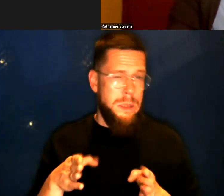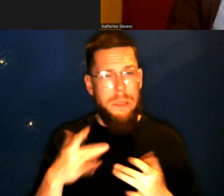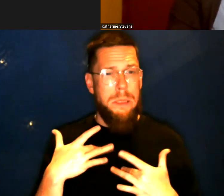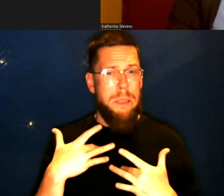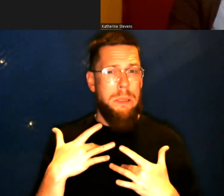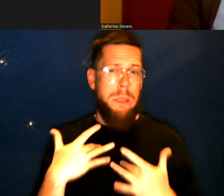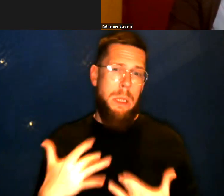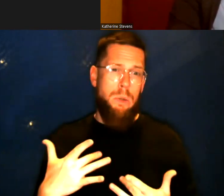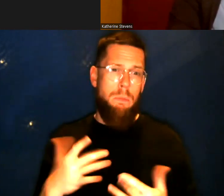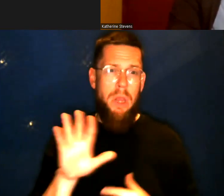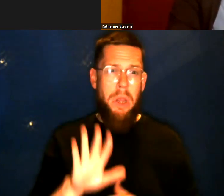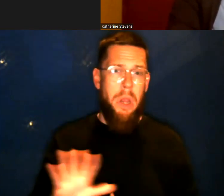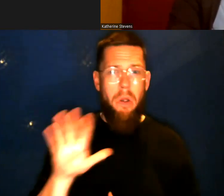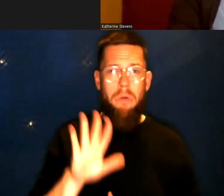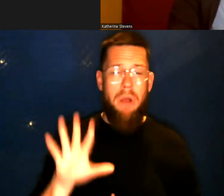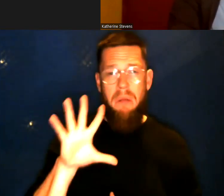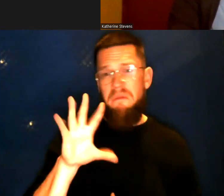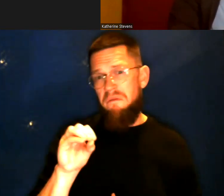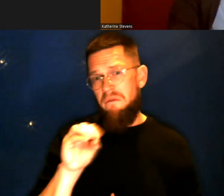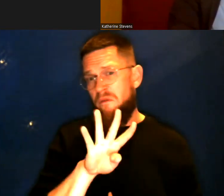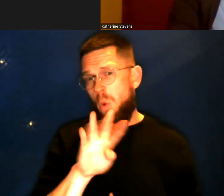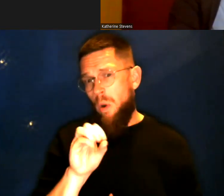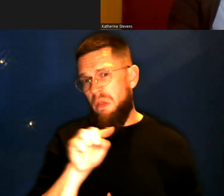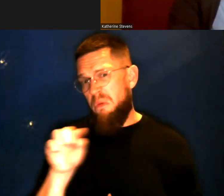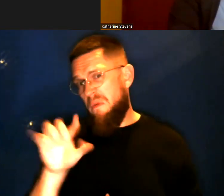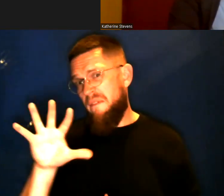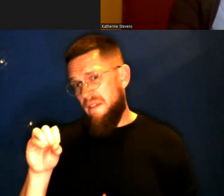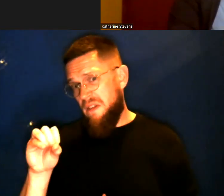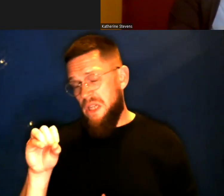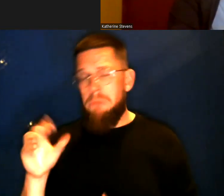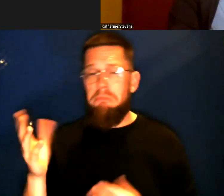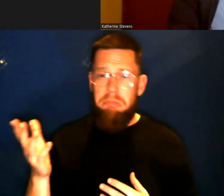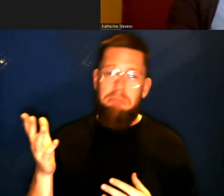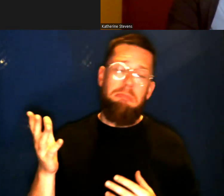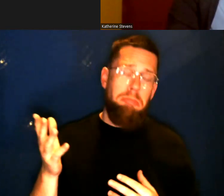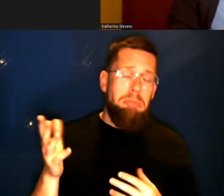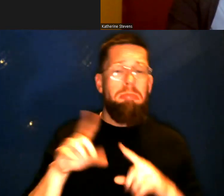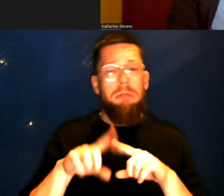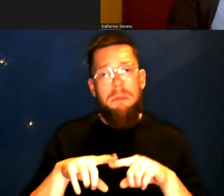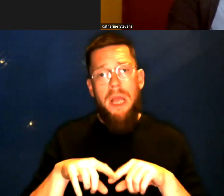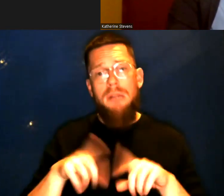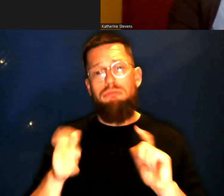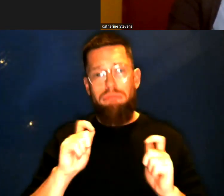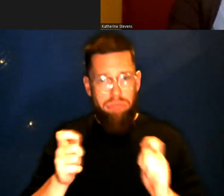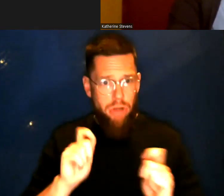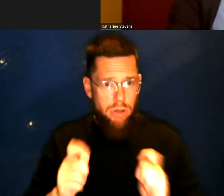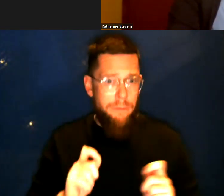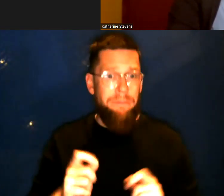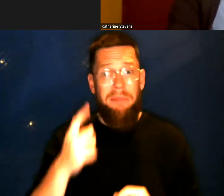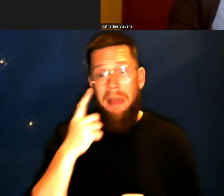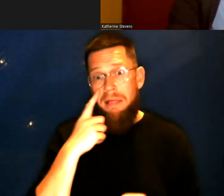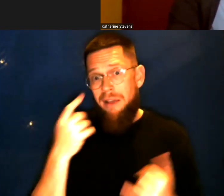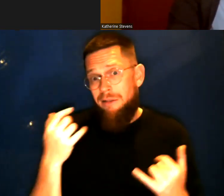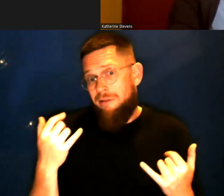you know, around 40 to 50 applicants. It does vary, and you know, I think we have about 45